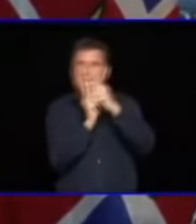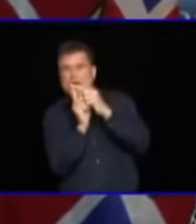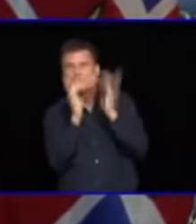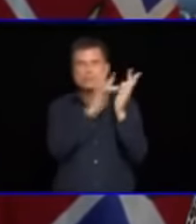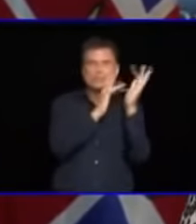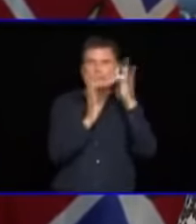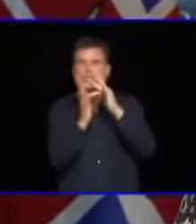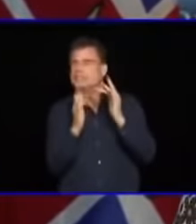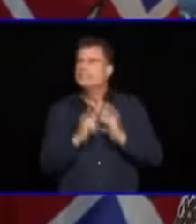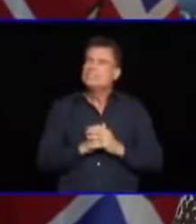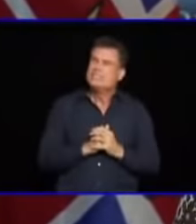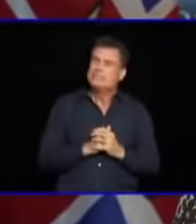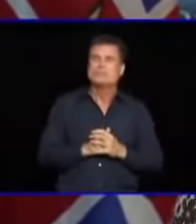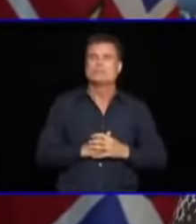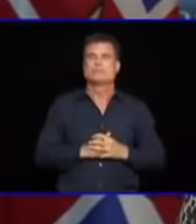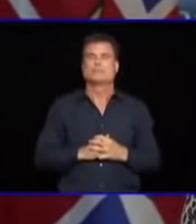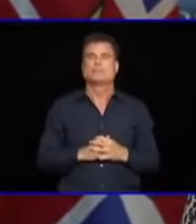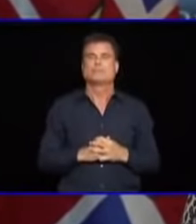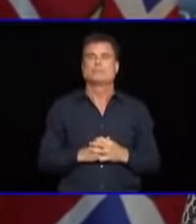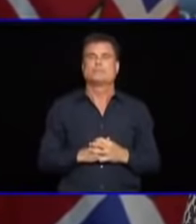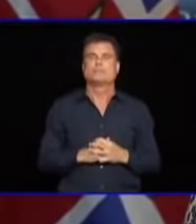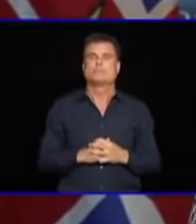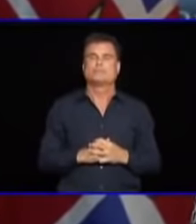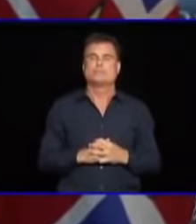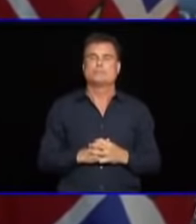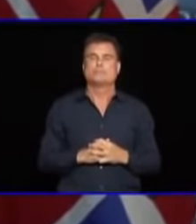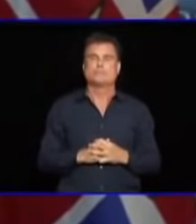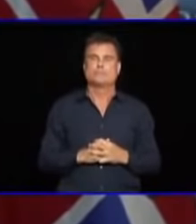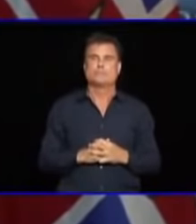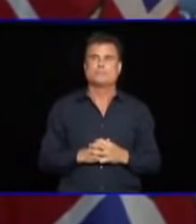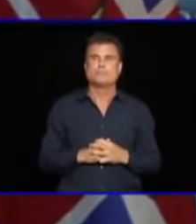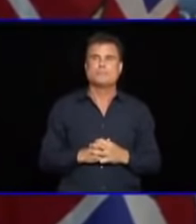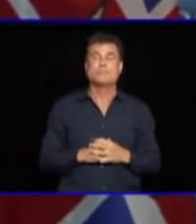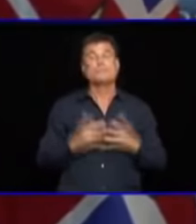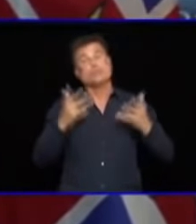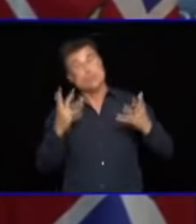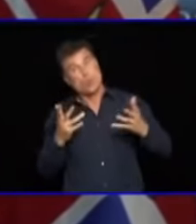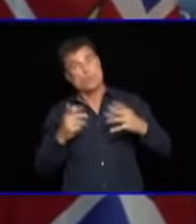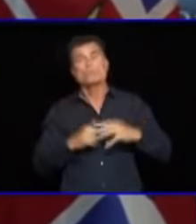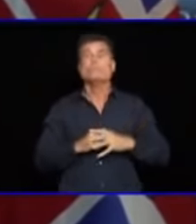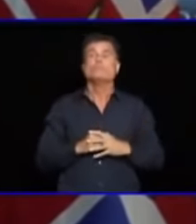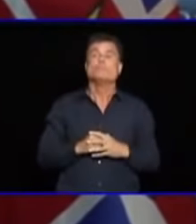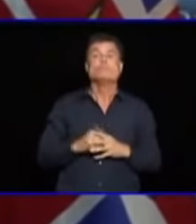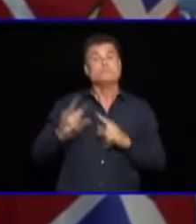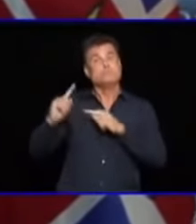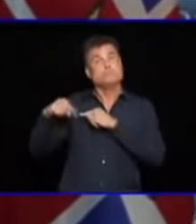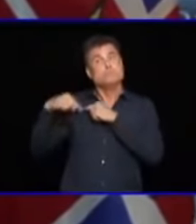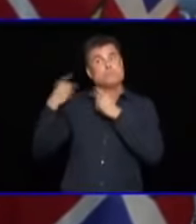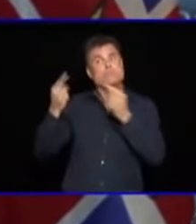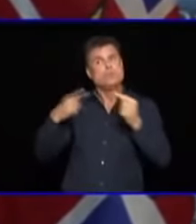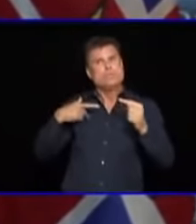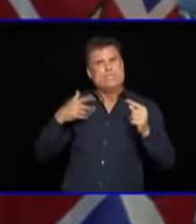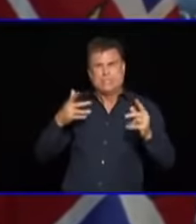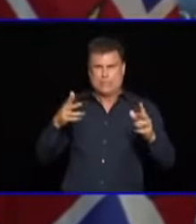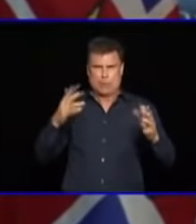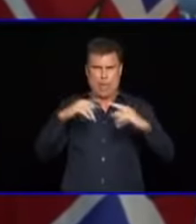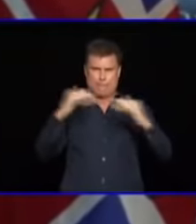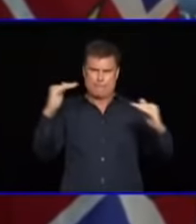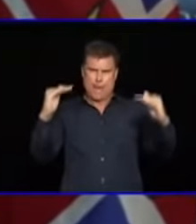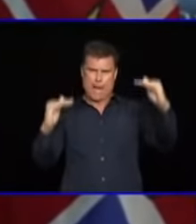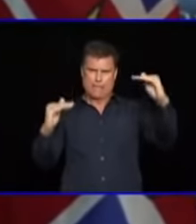So we are keeping a fine balance, but it is at the edge. And it's because most people